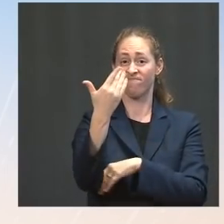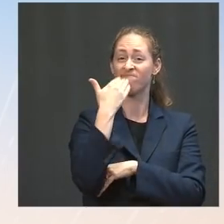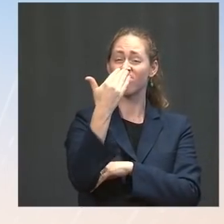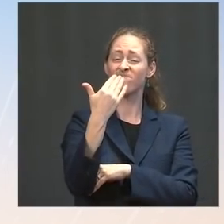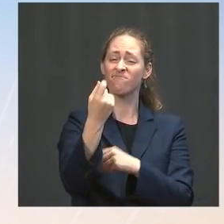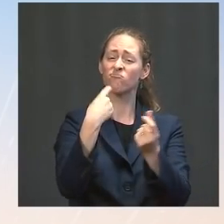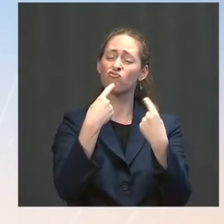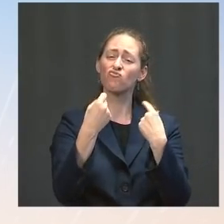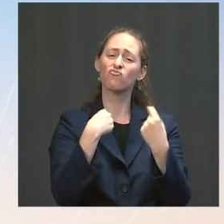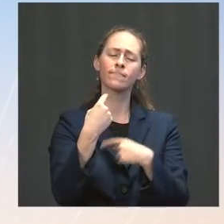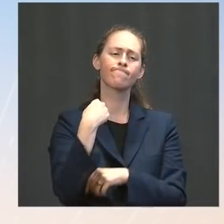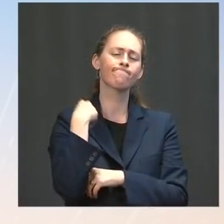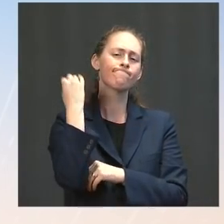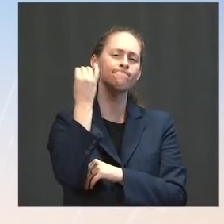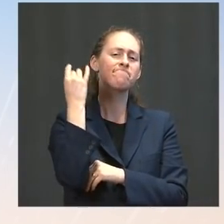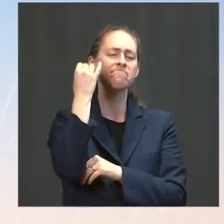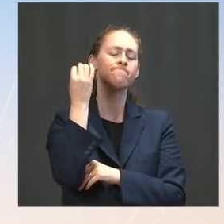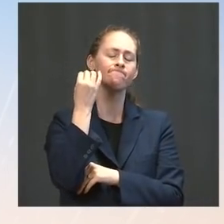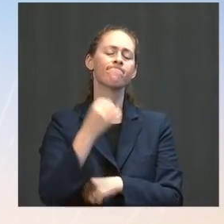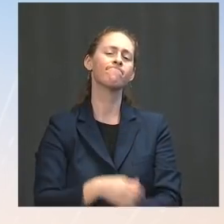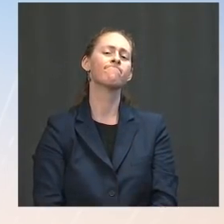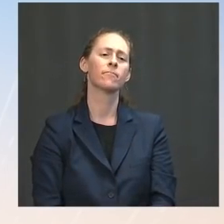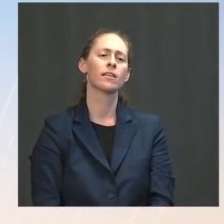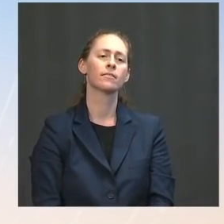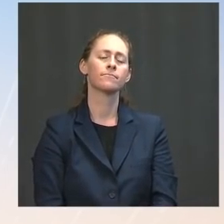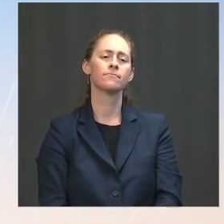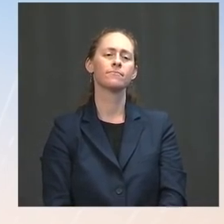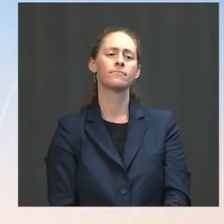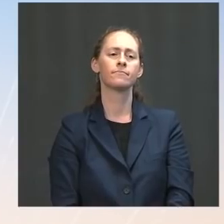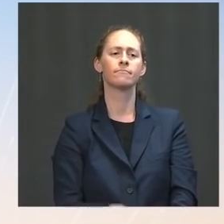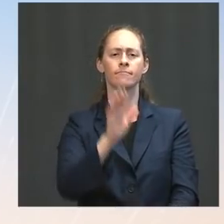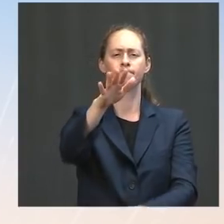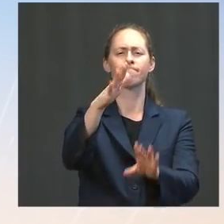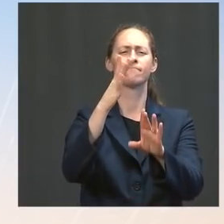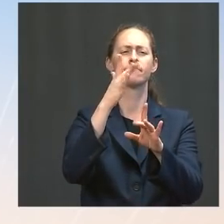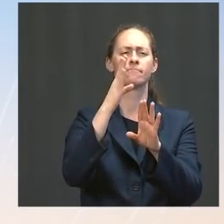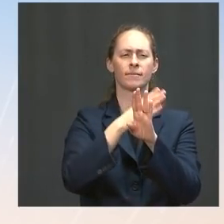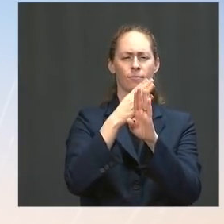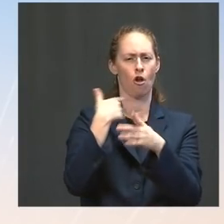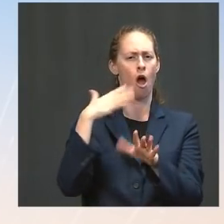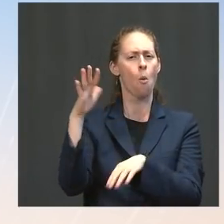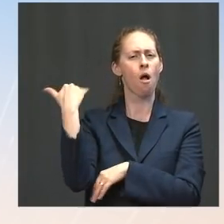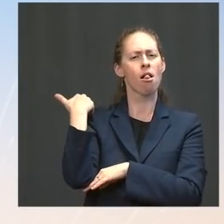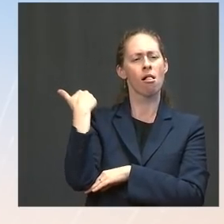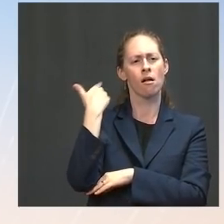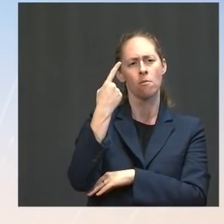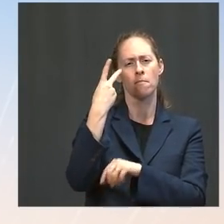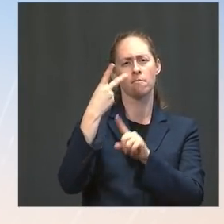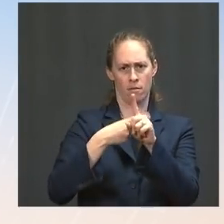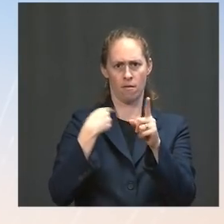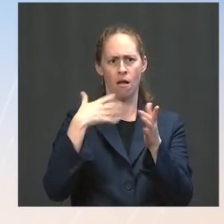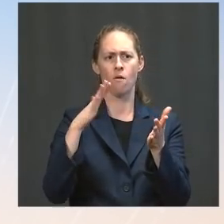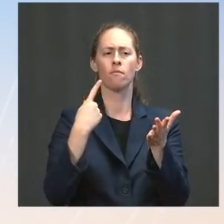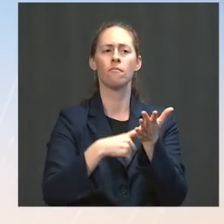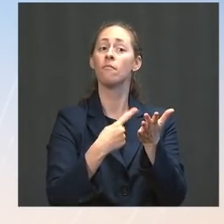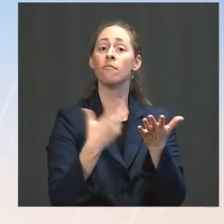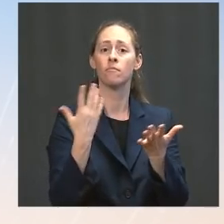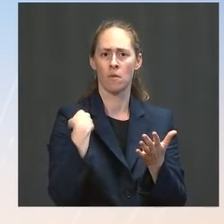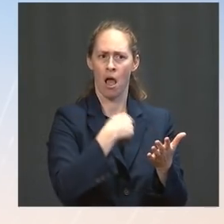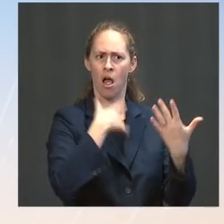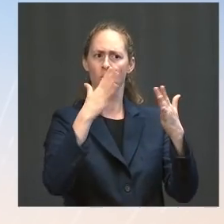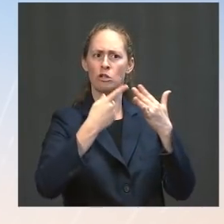even after our military is departing from the ground. Yeah. Anthony Blinken today gave us numbers for the numbers of Americans that are